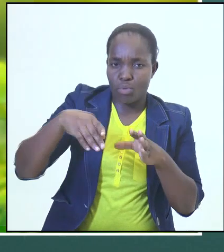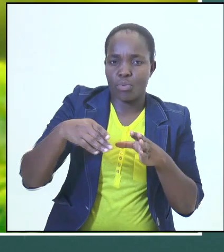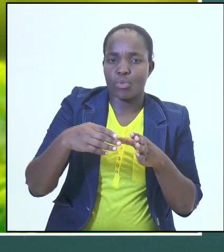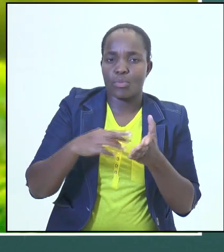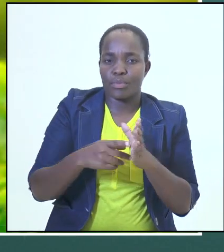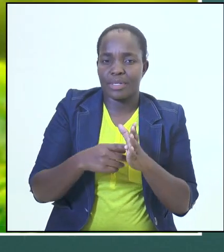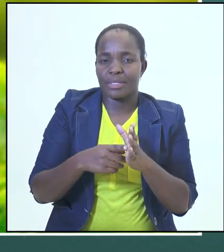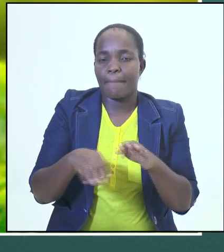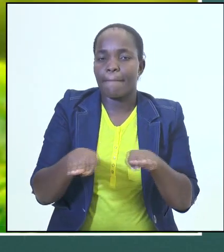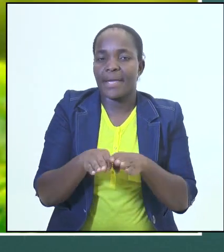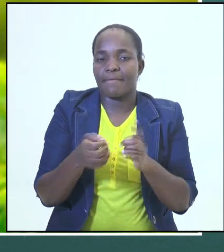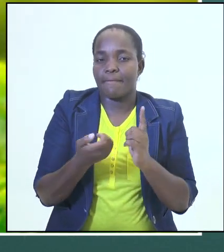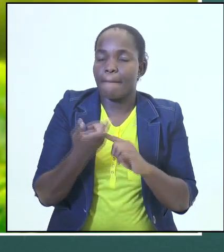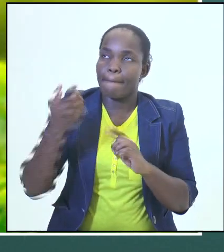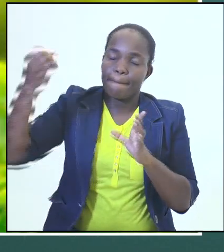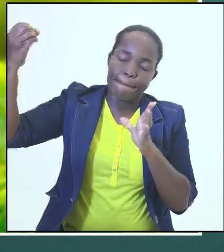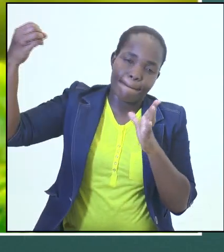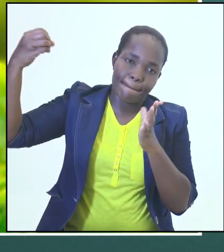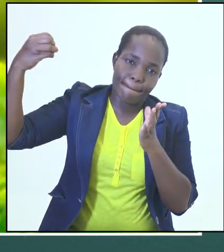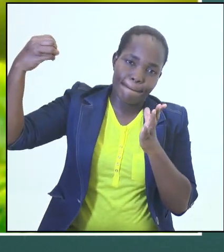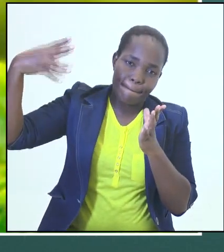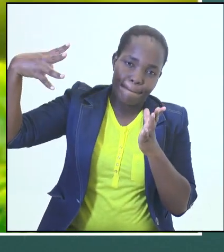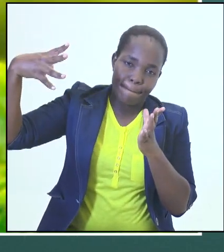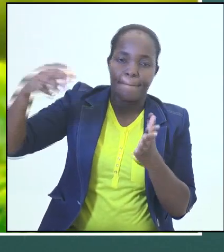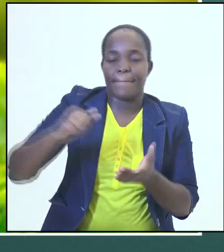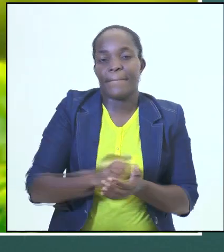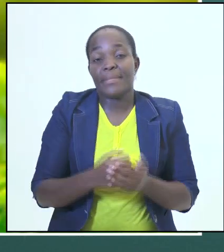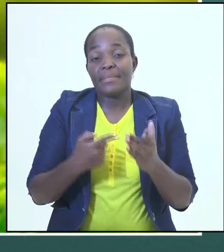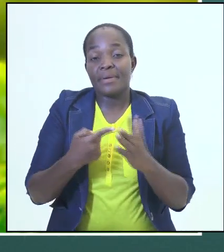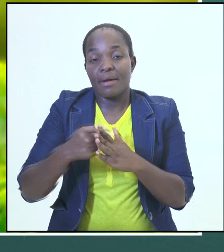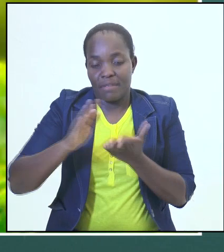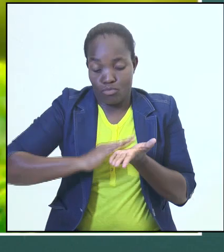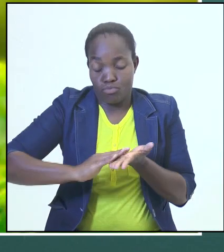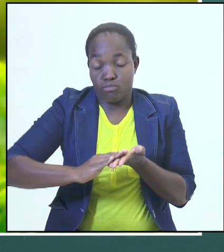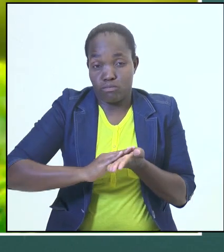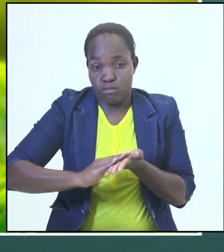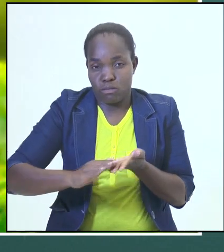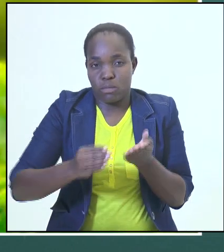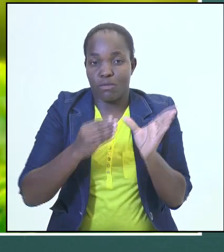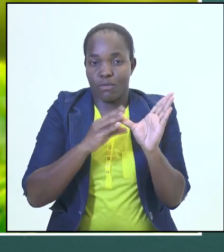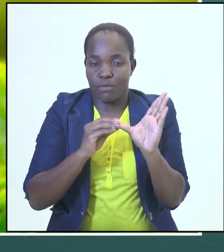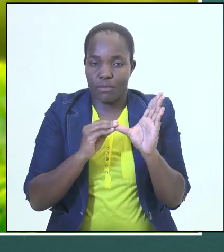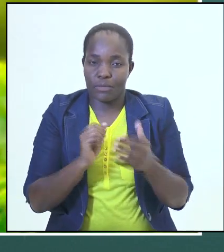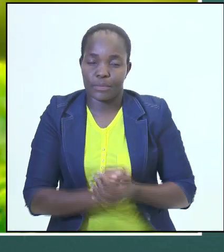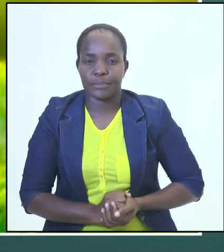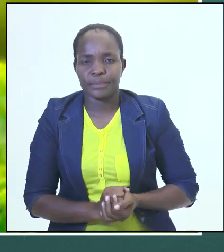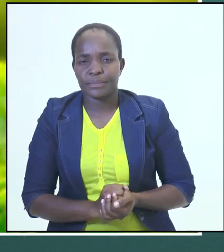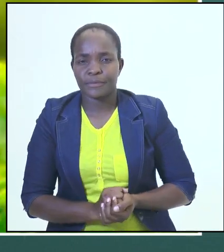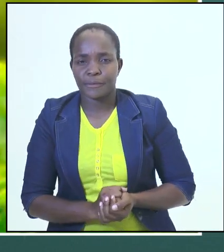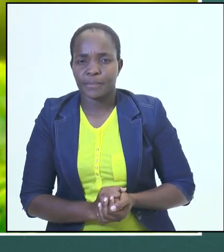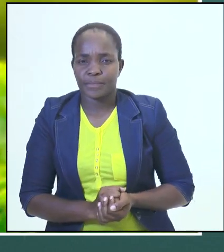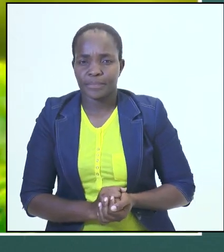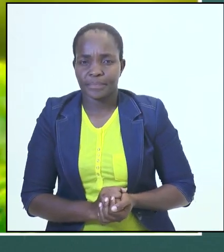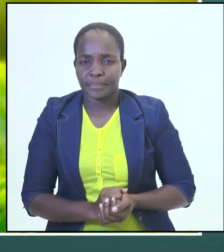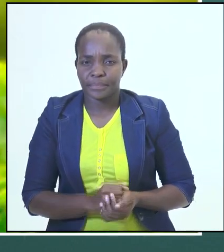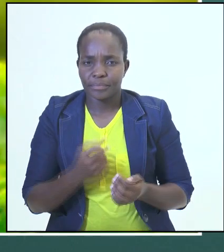by light. This occurs in the internal structure of the leaf. We can explain